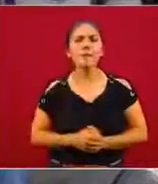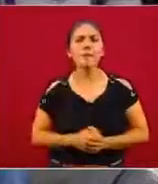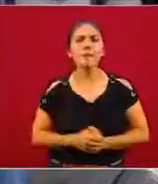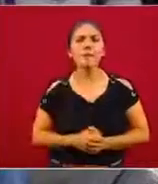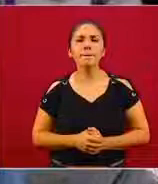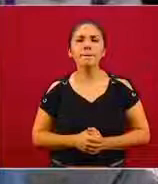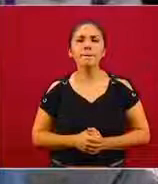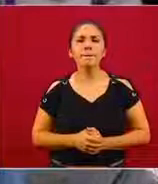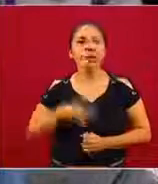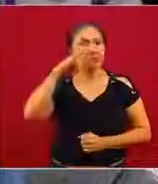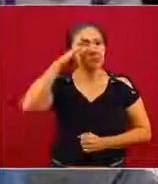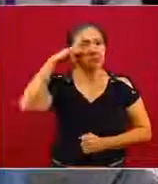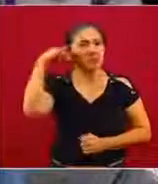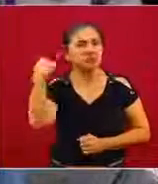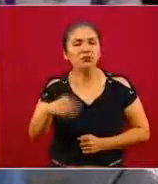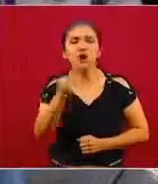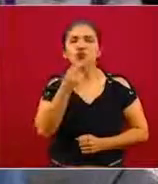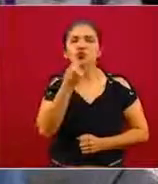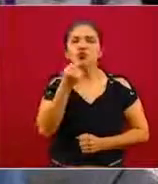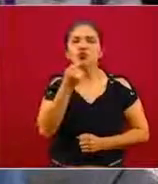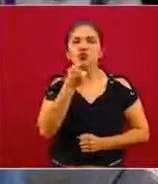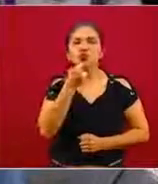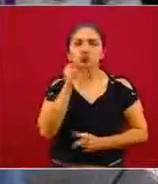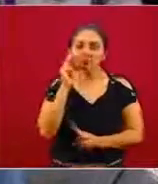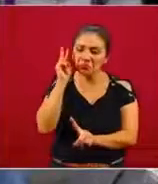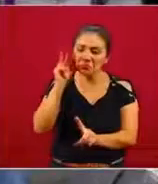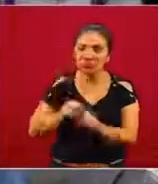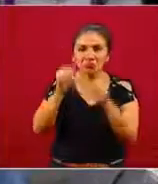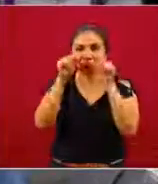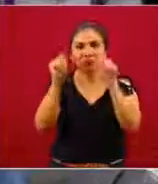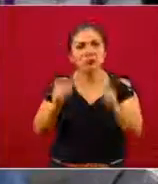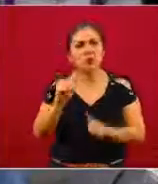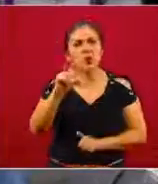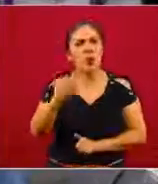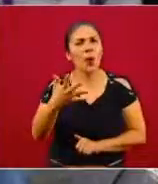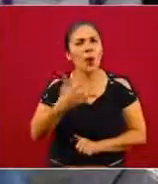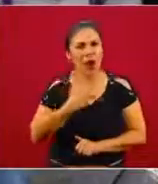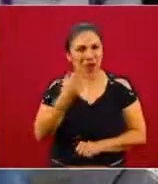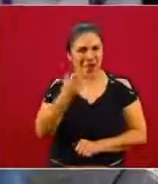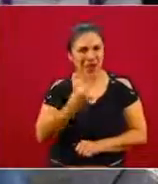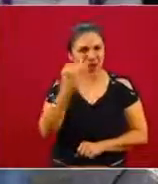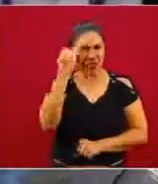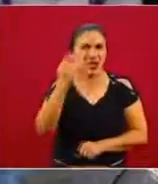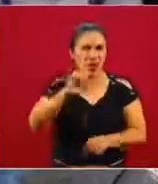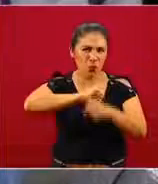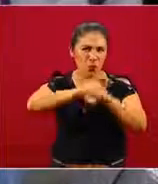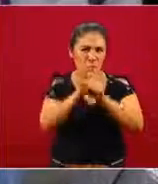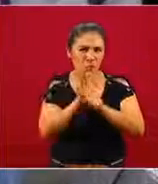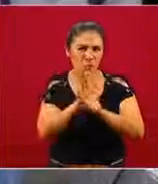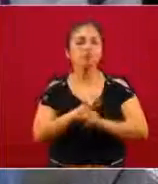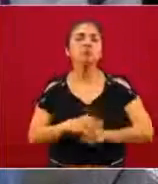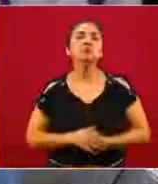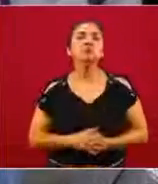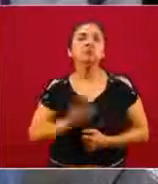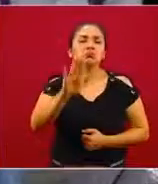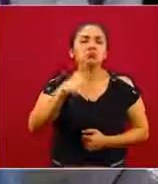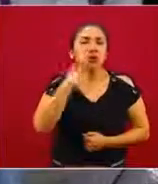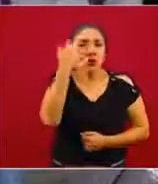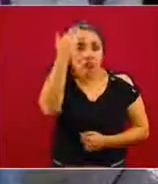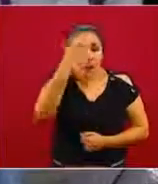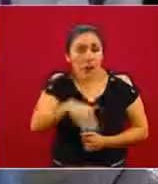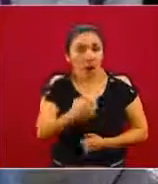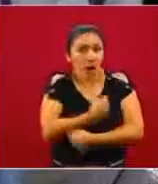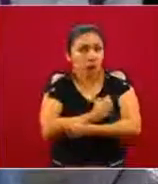who invisibilidad de spoke los about the niños frente invisibility a of la children with epidemia, a la regard to pandemia. the Yo quisiera pandemic. saber si la obesidad